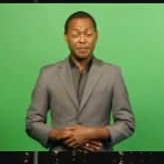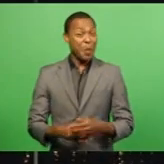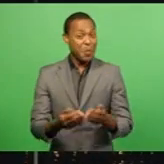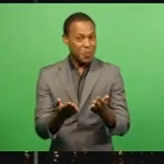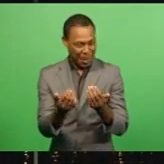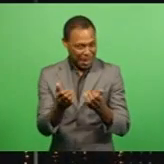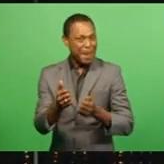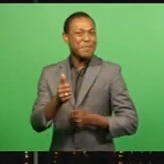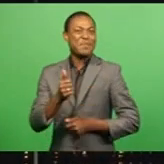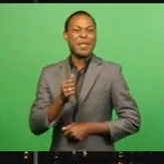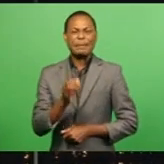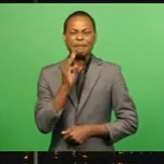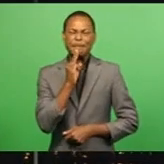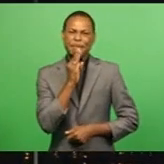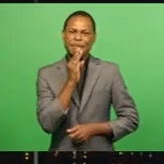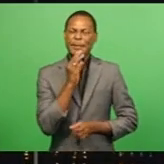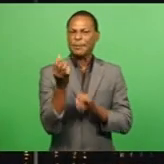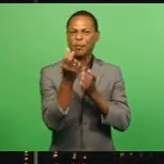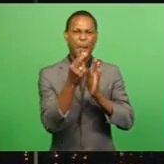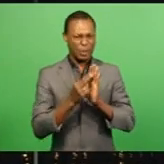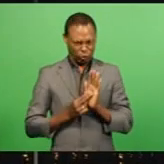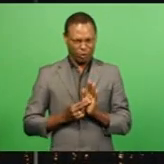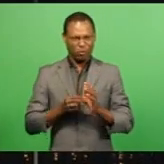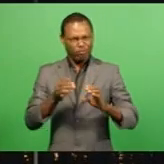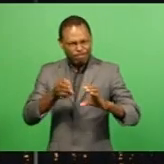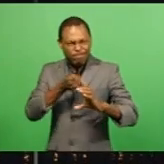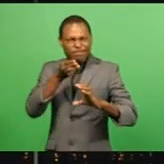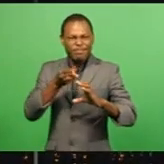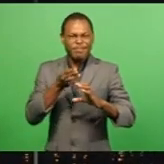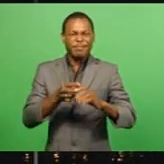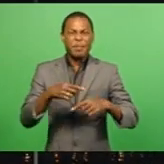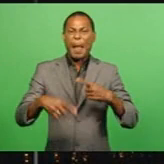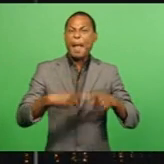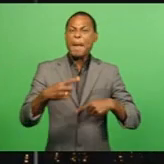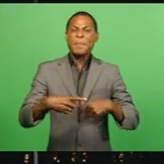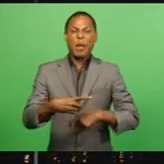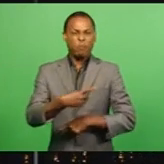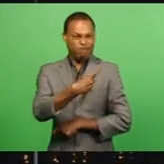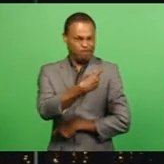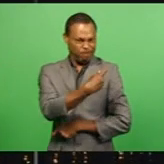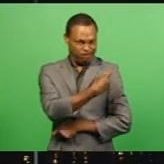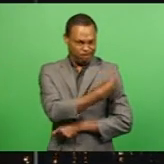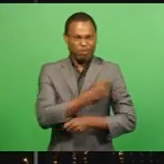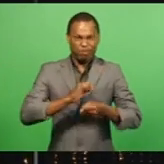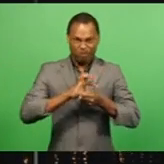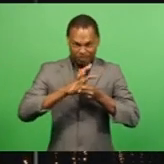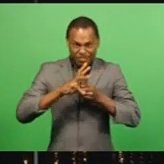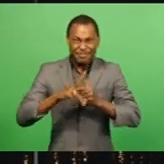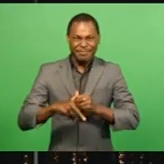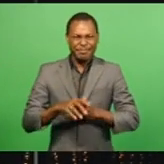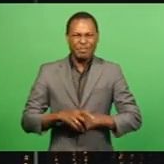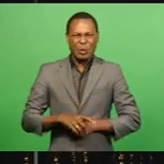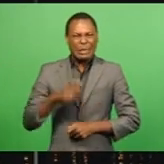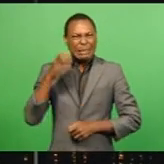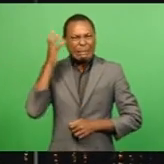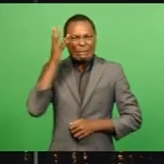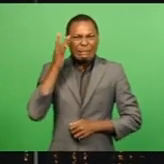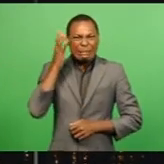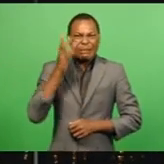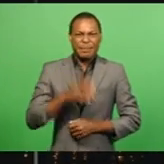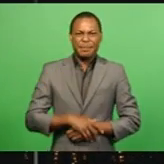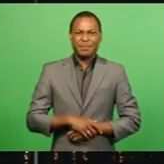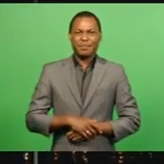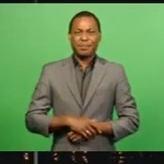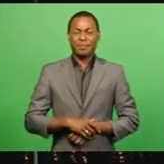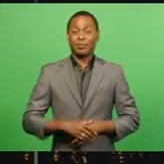Welcome back. Misinformation on social media in regards to the AstraZeneca COVID-19 vaccination is concerning. UN